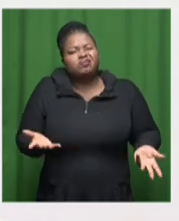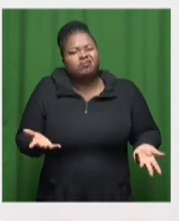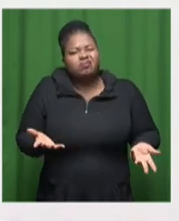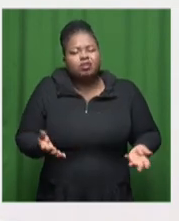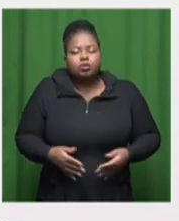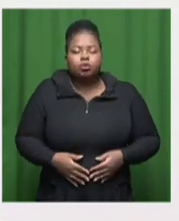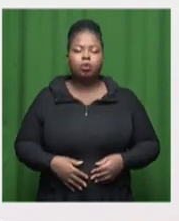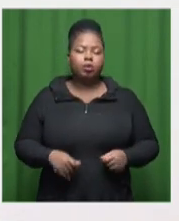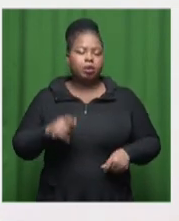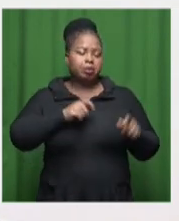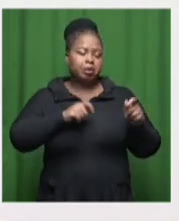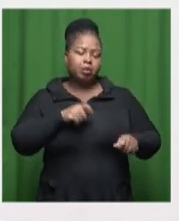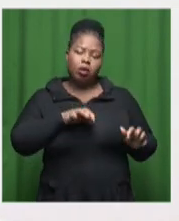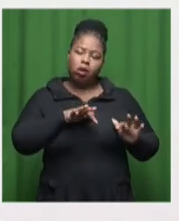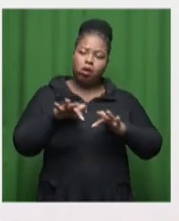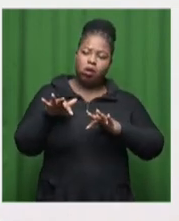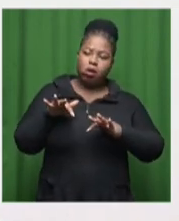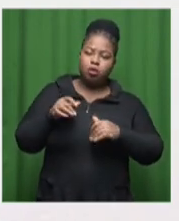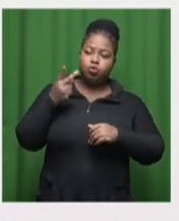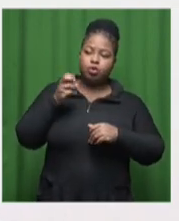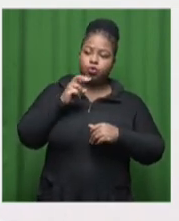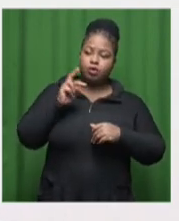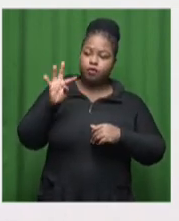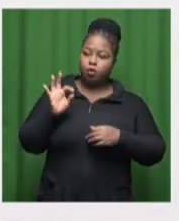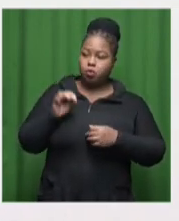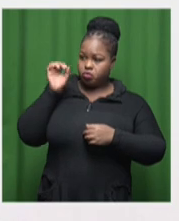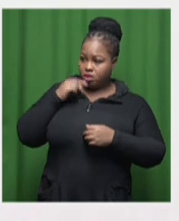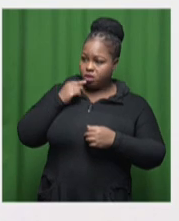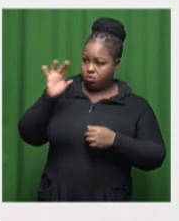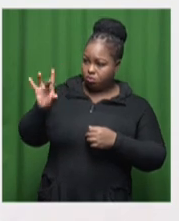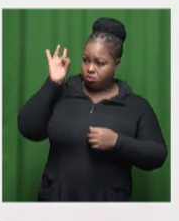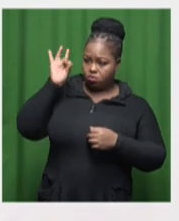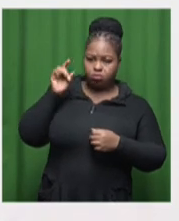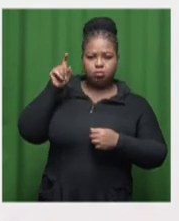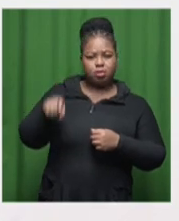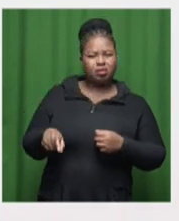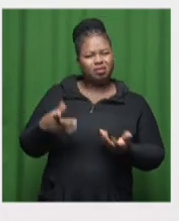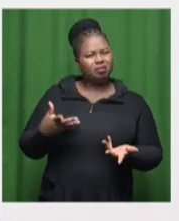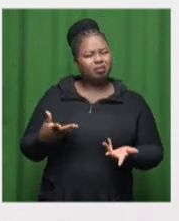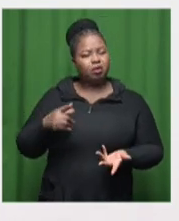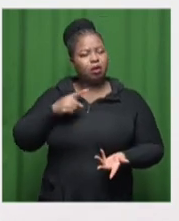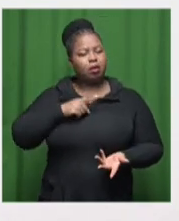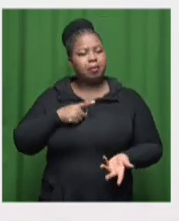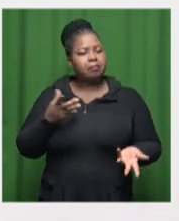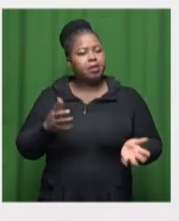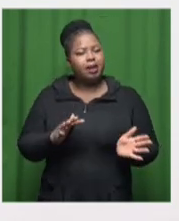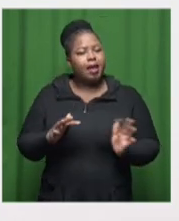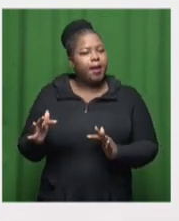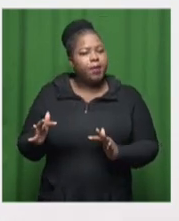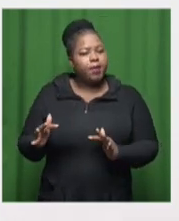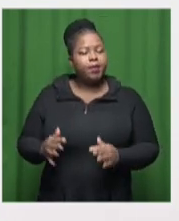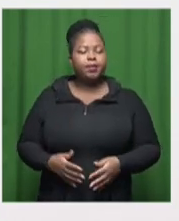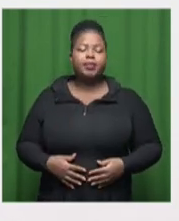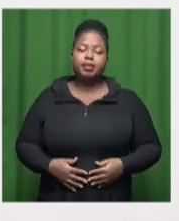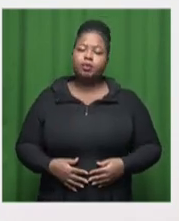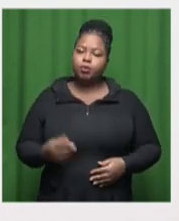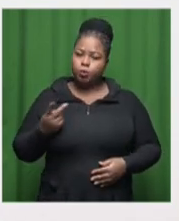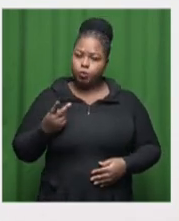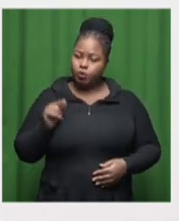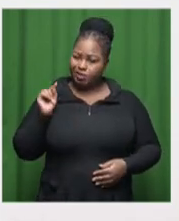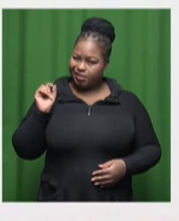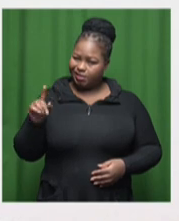it going to convince the voters come 2024 that yes, we are the party that actually should be voted for, and finally that's the